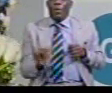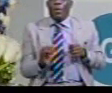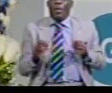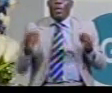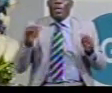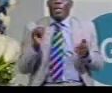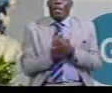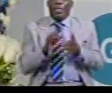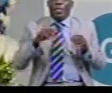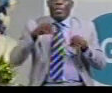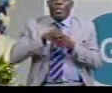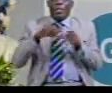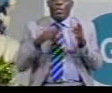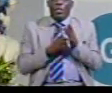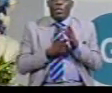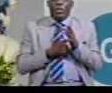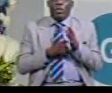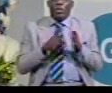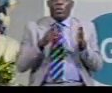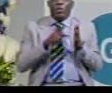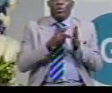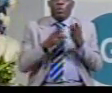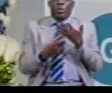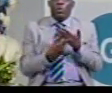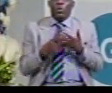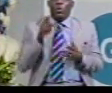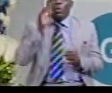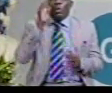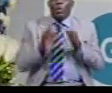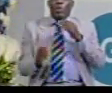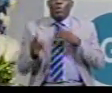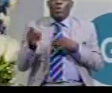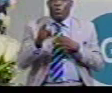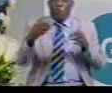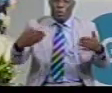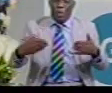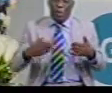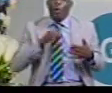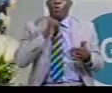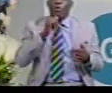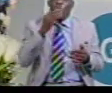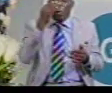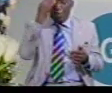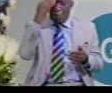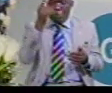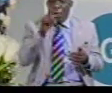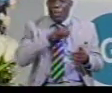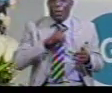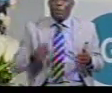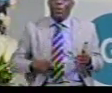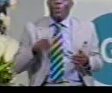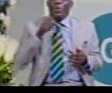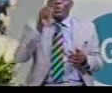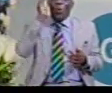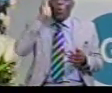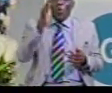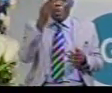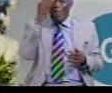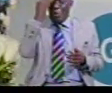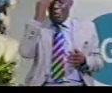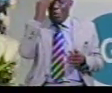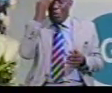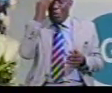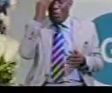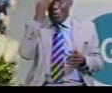dans cette réunion, if you have not known the Lord, you will know him. Si vous n'avez pas connu le Seigneur, vous le connaîtrez. In